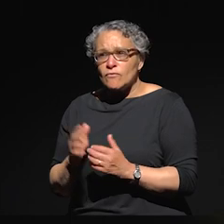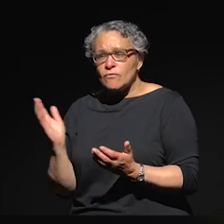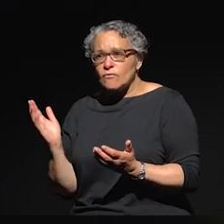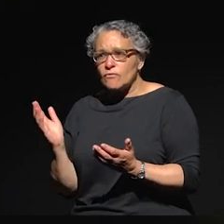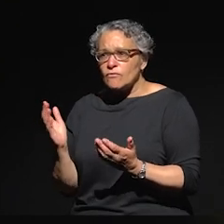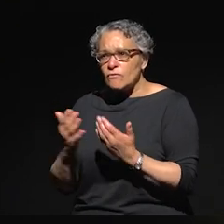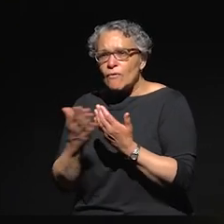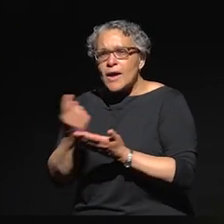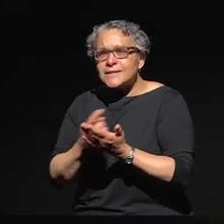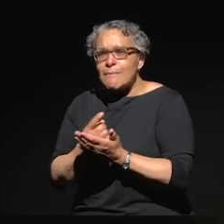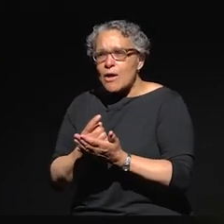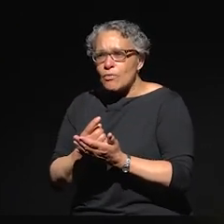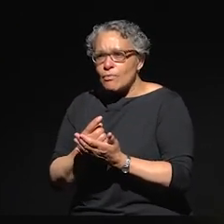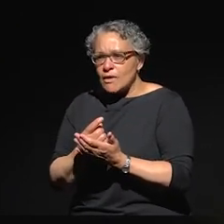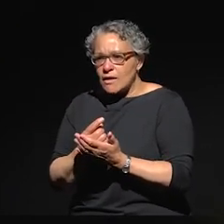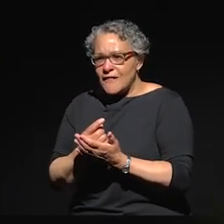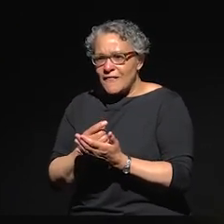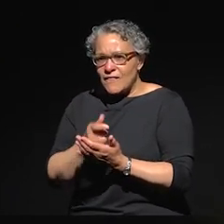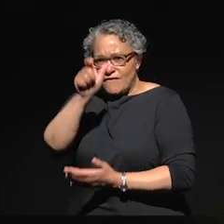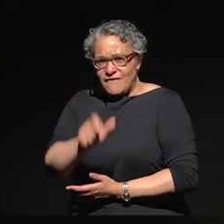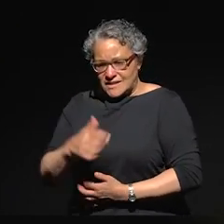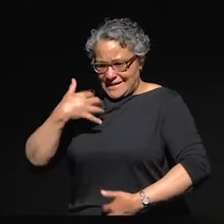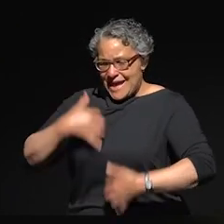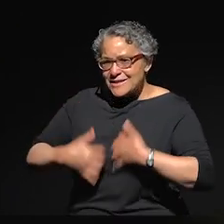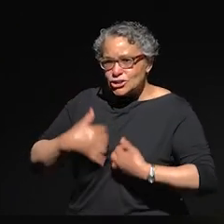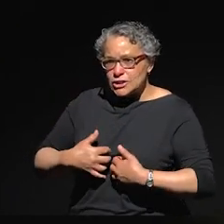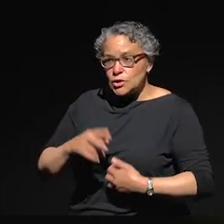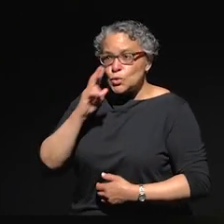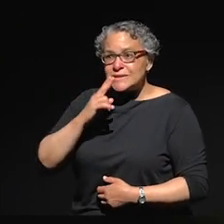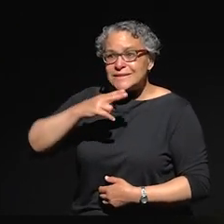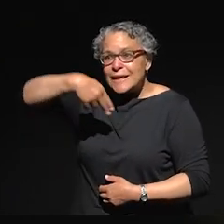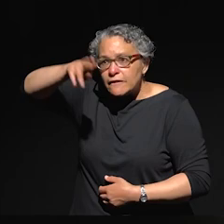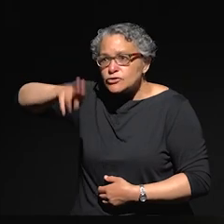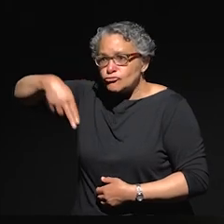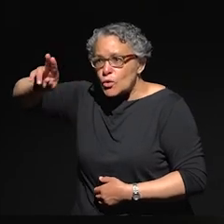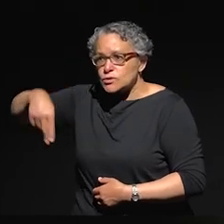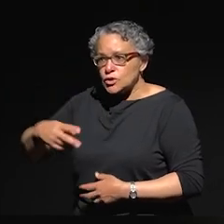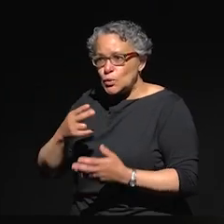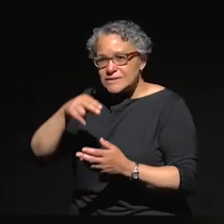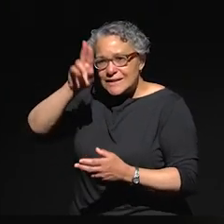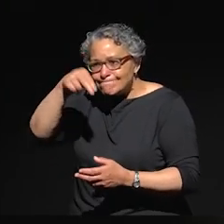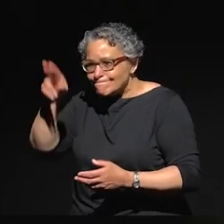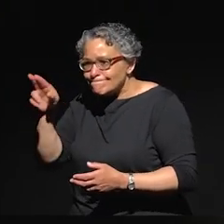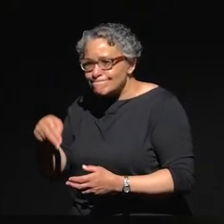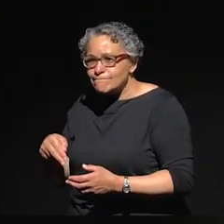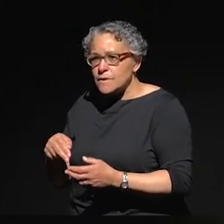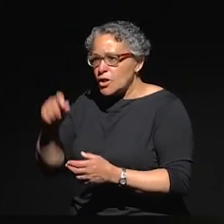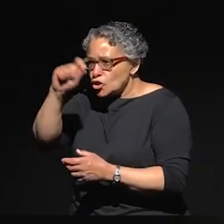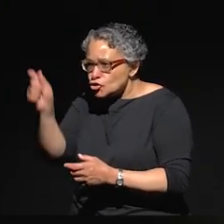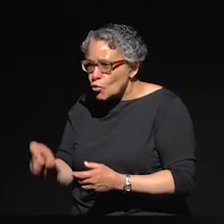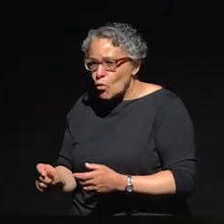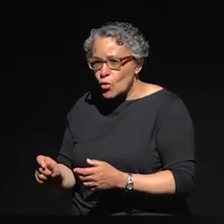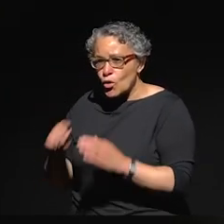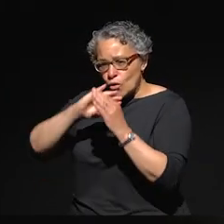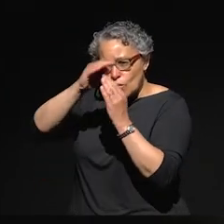which is more about the energy of the figure. And you see his strokes, and this is also important, his strokes of the chalk, his curving motion of his